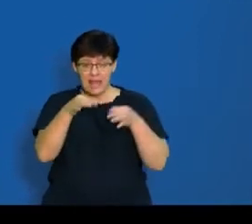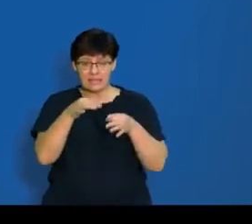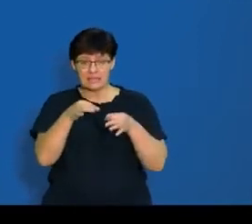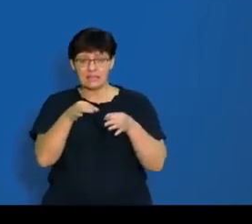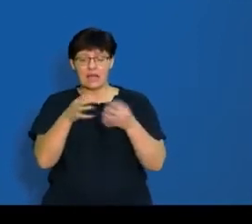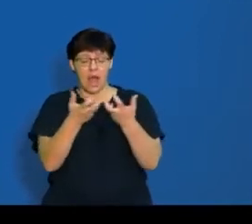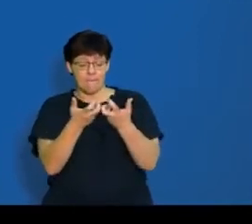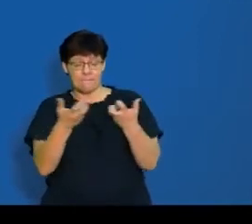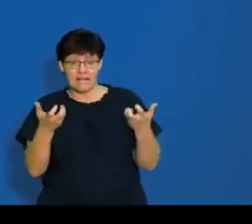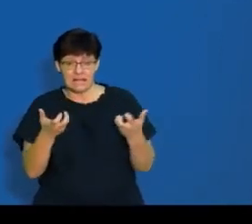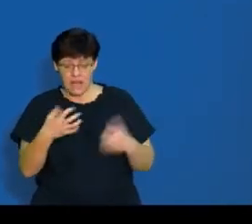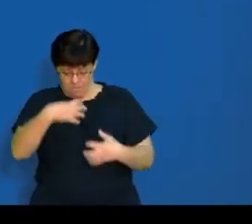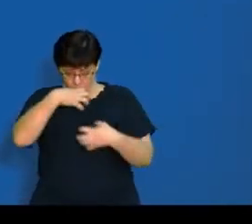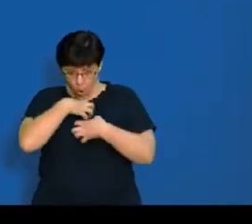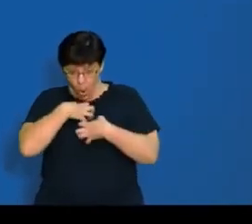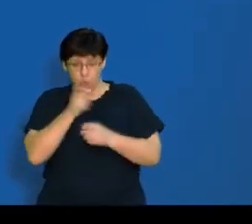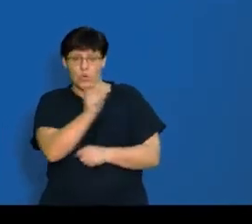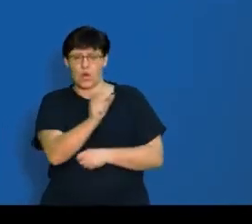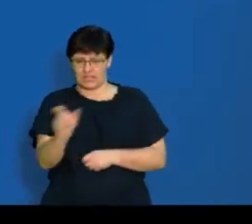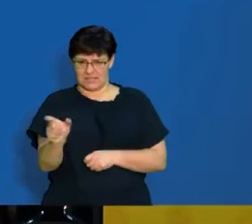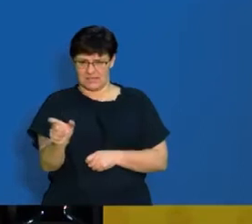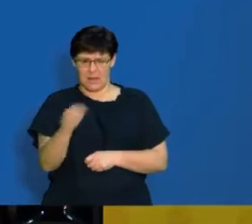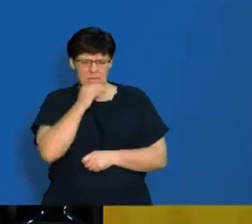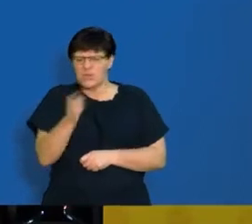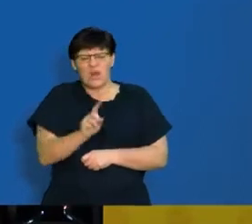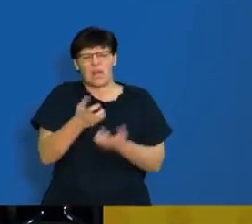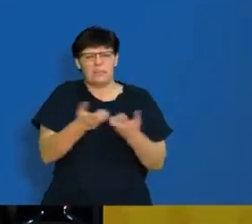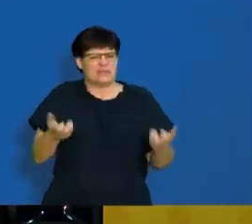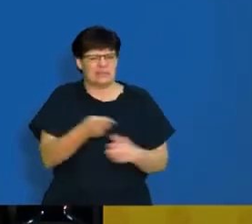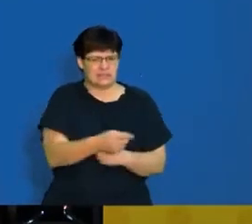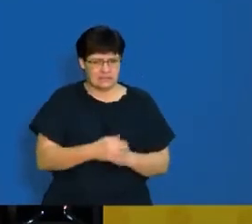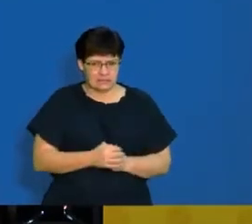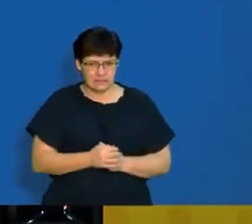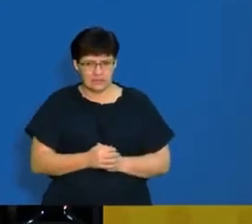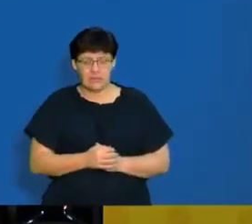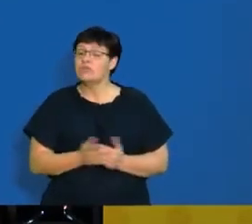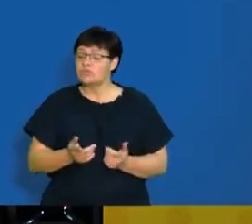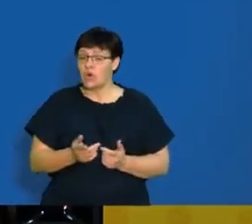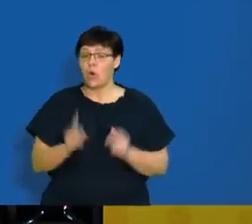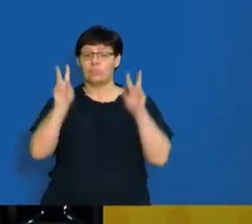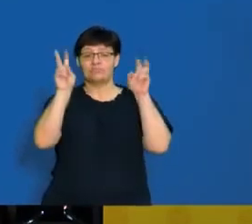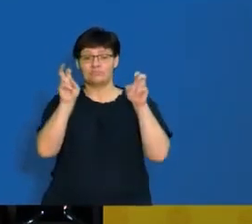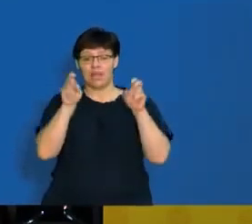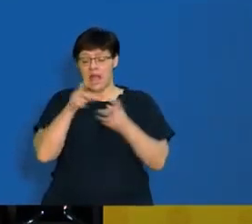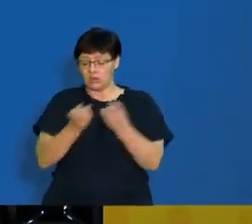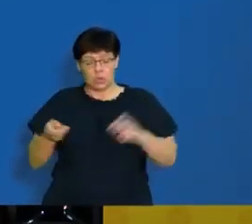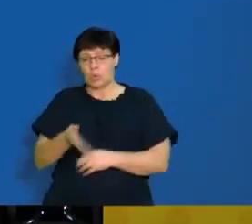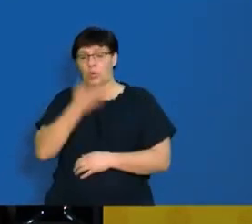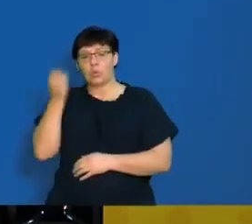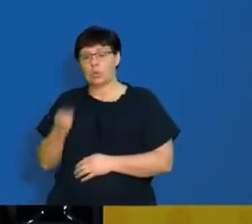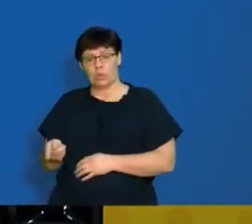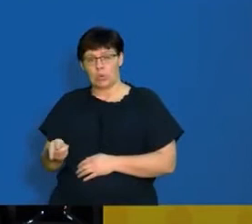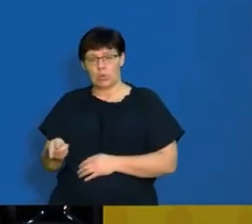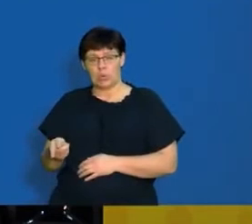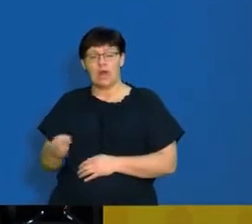apartheid in your own words. Okay, again, the definition will not be in the source. That is why